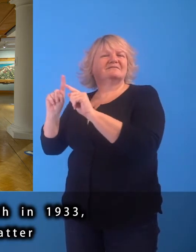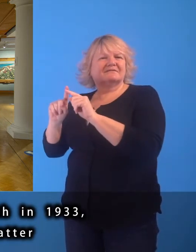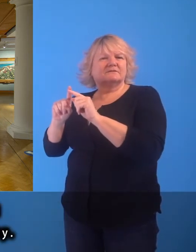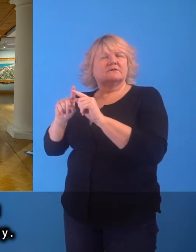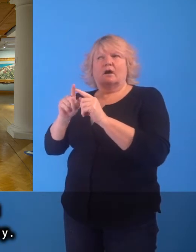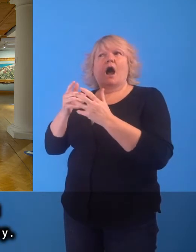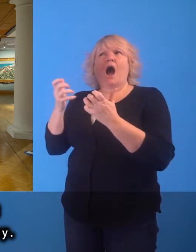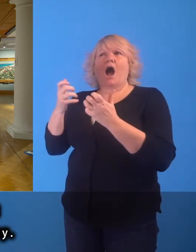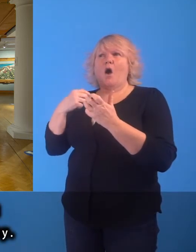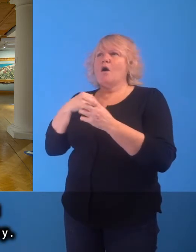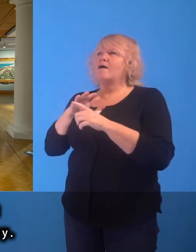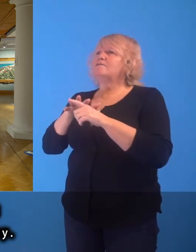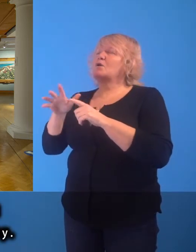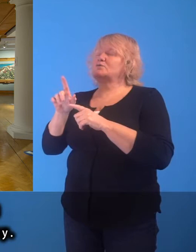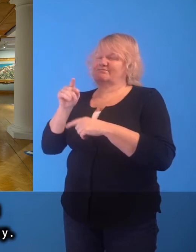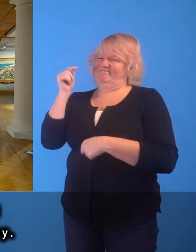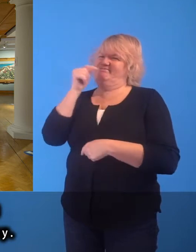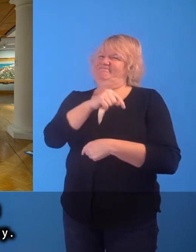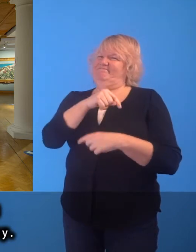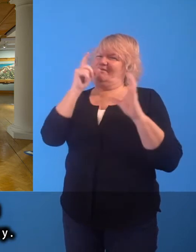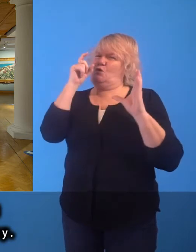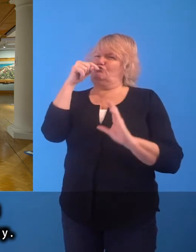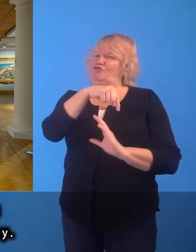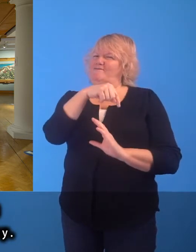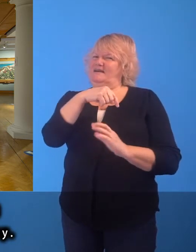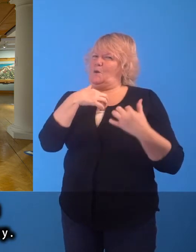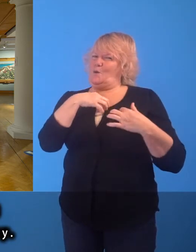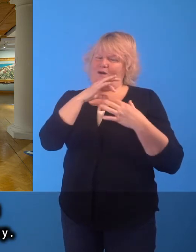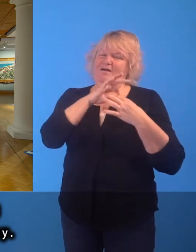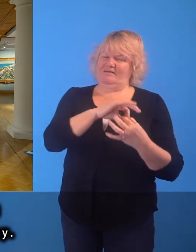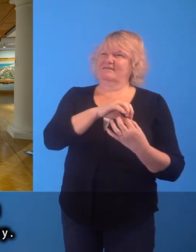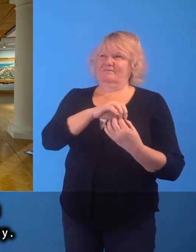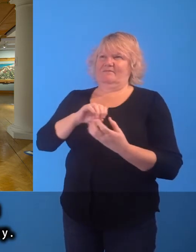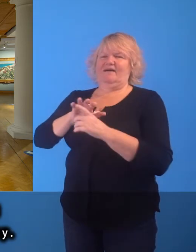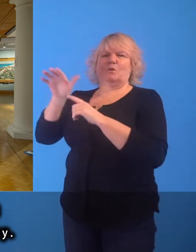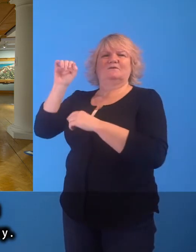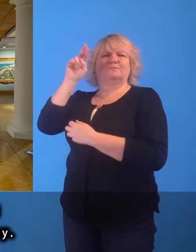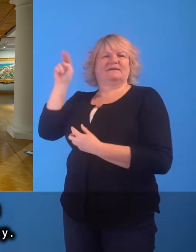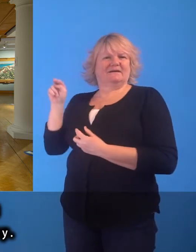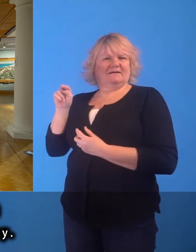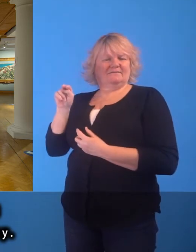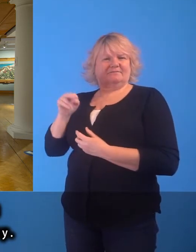subject matter were even more influenced by an interest in photography.